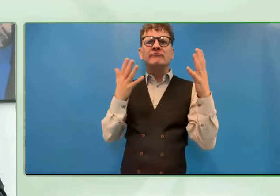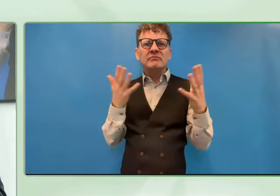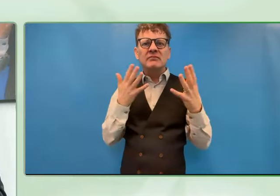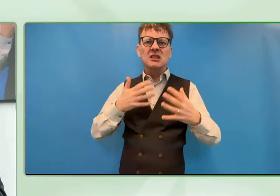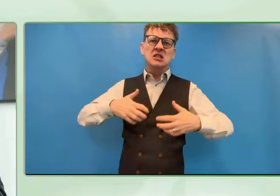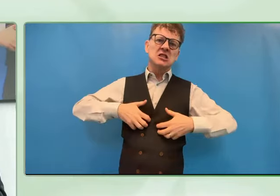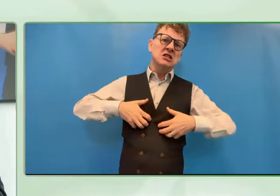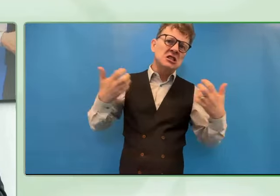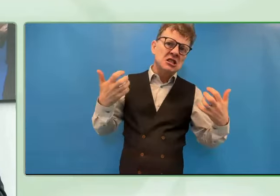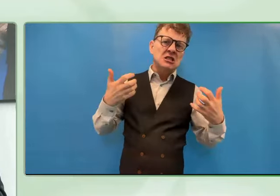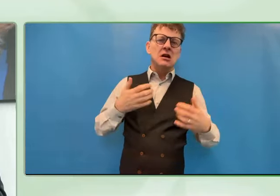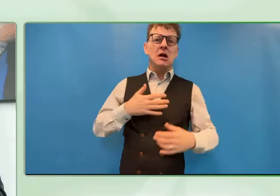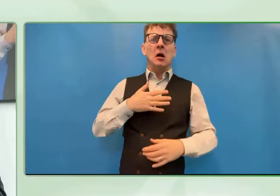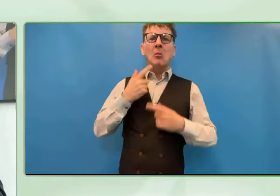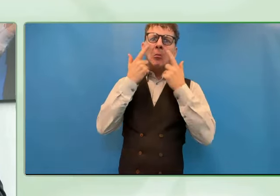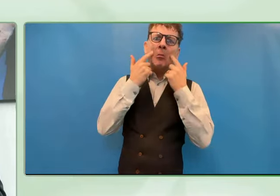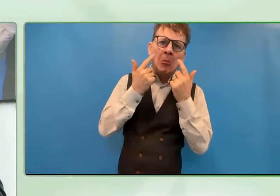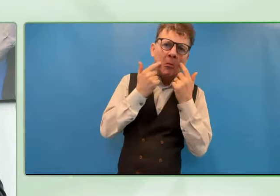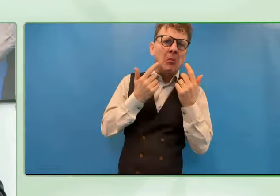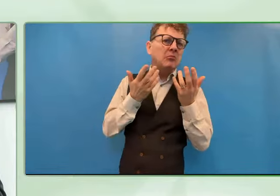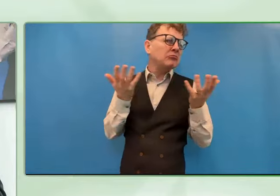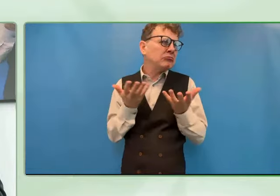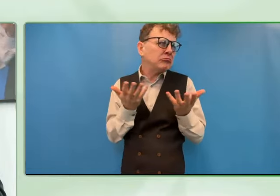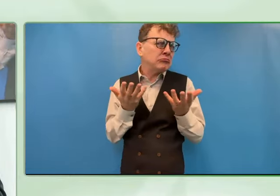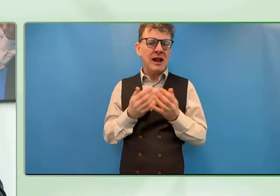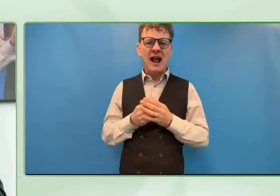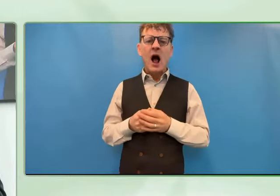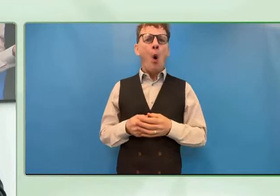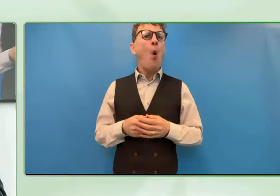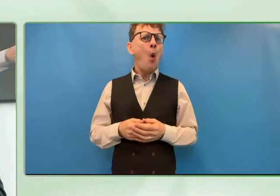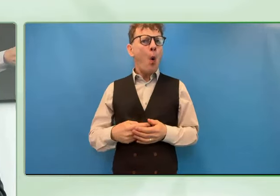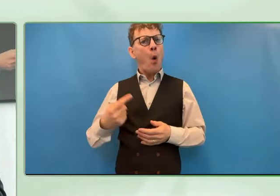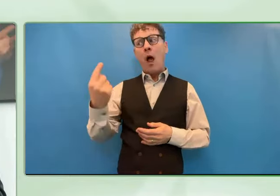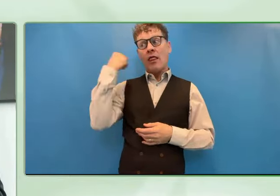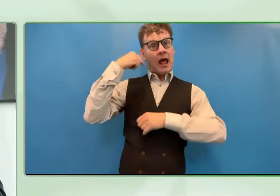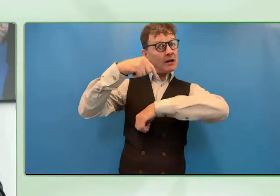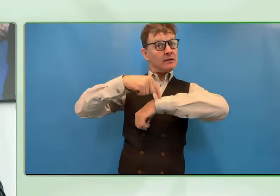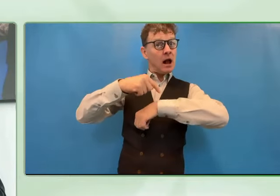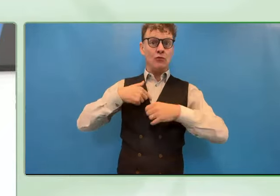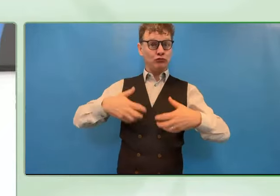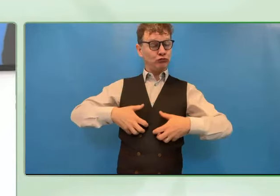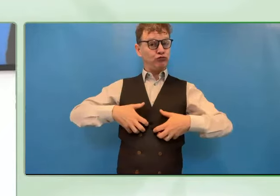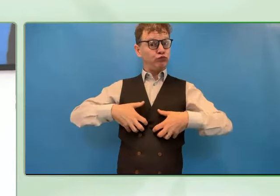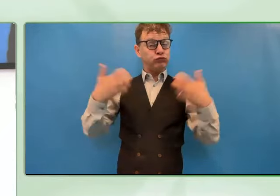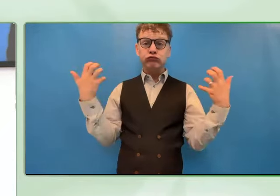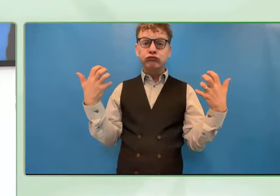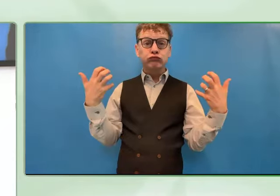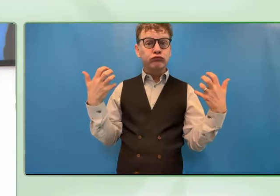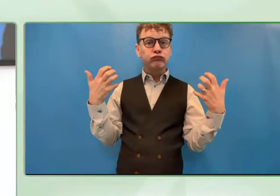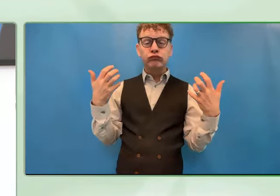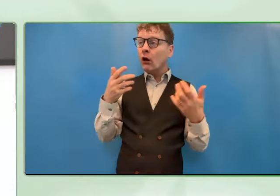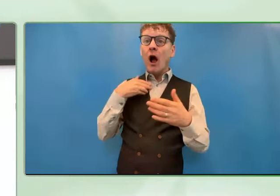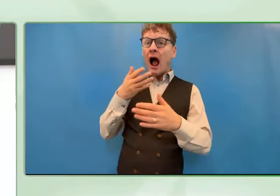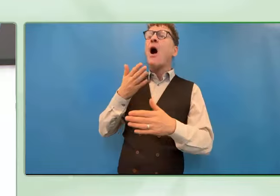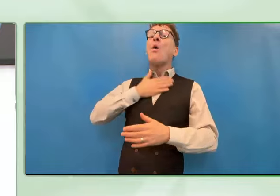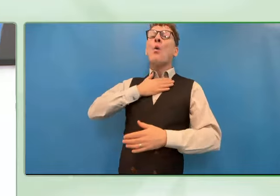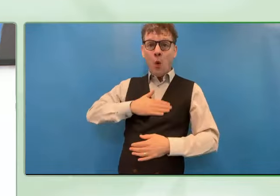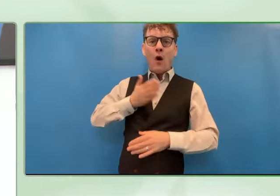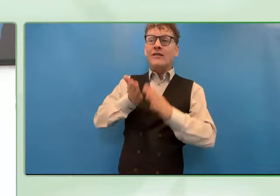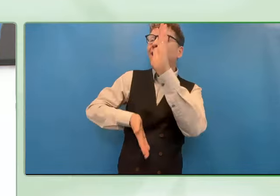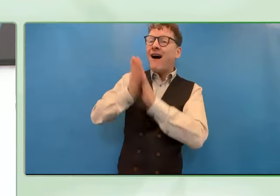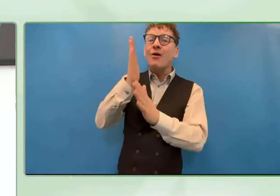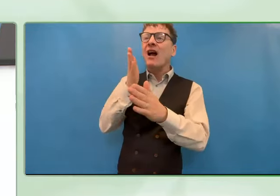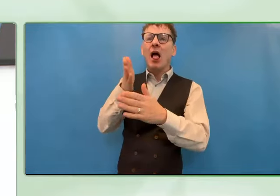Like, what was that experience like? I was very angry and I was upset because I could not go out anywhere. And it